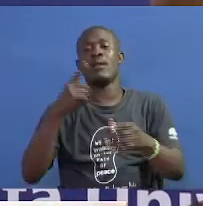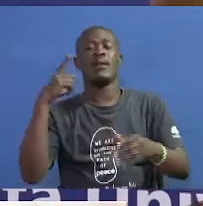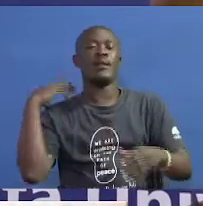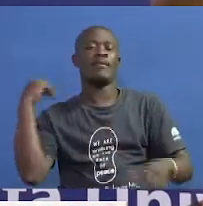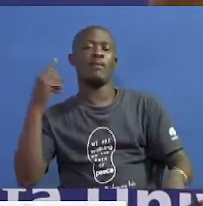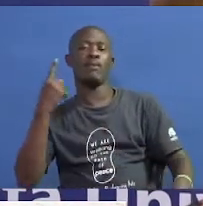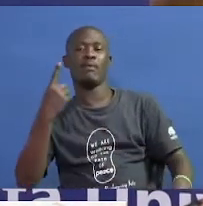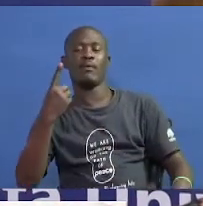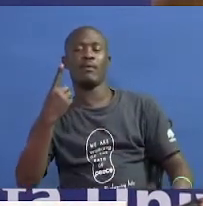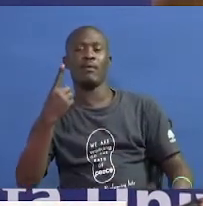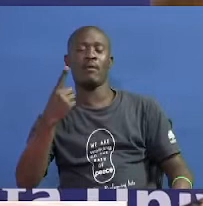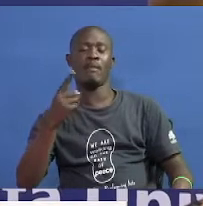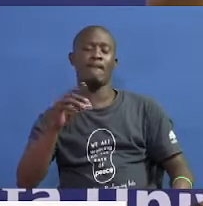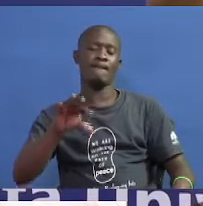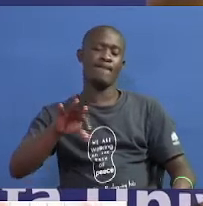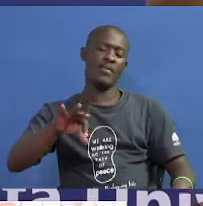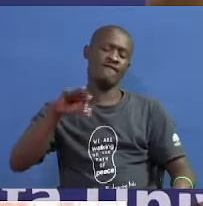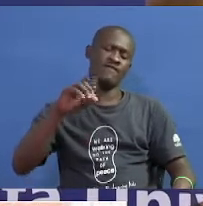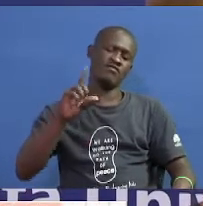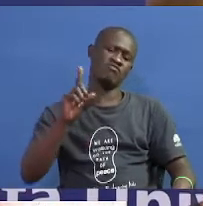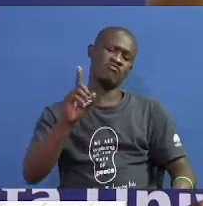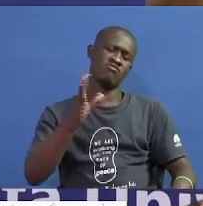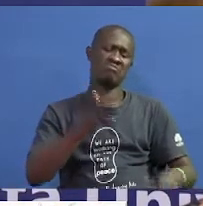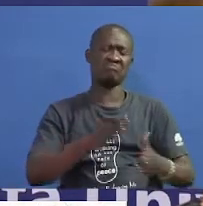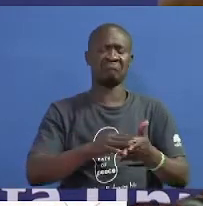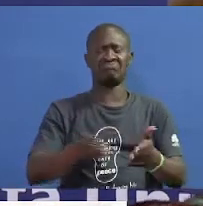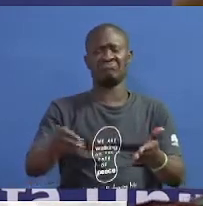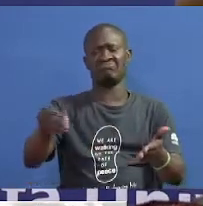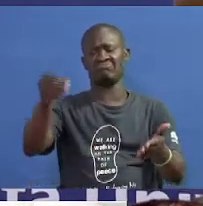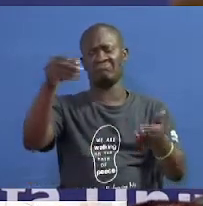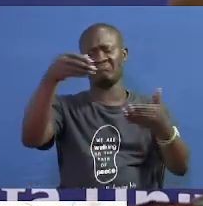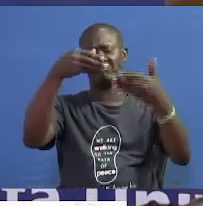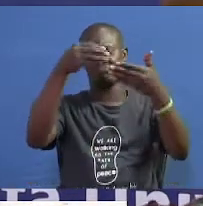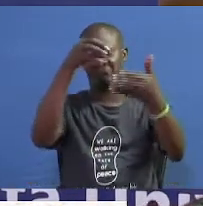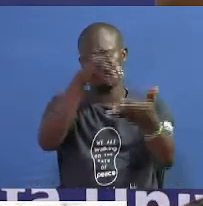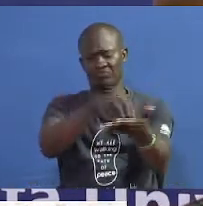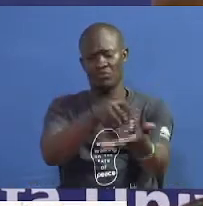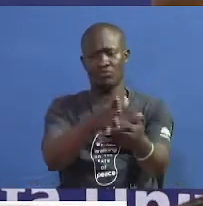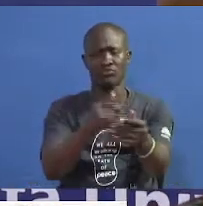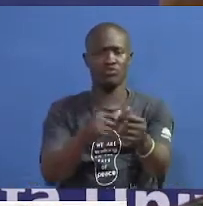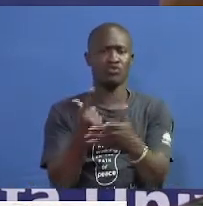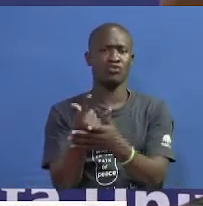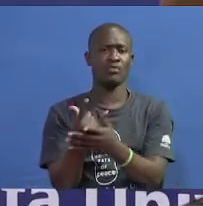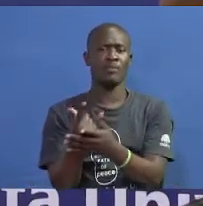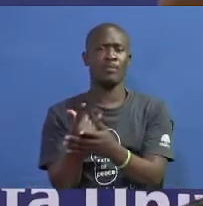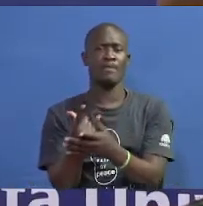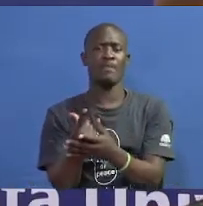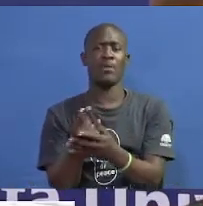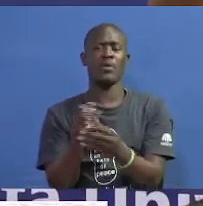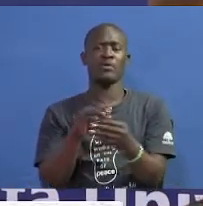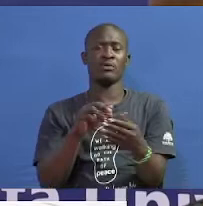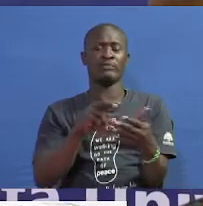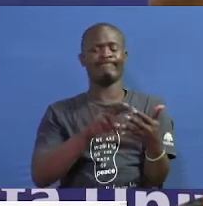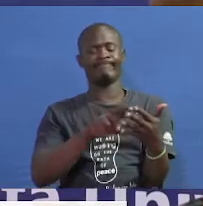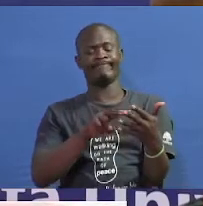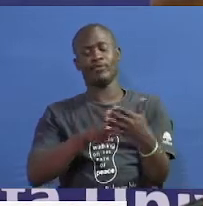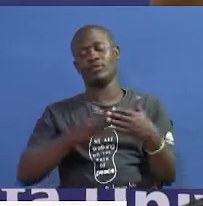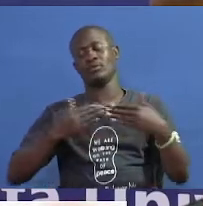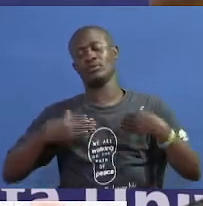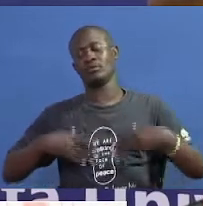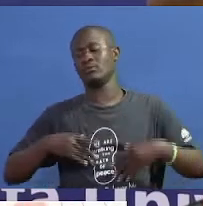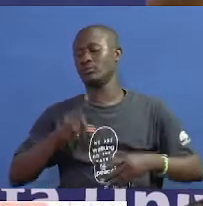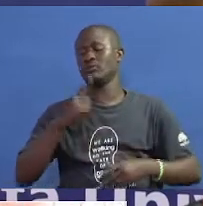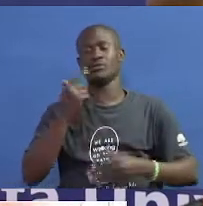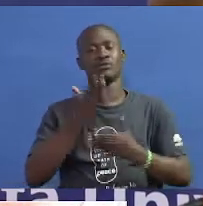one, that they found a way to put everything on one probe to scan the body. So it's